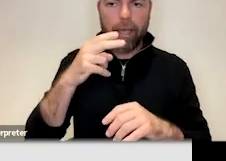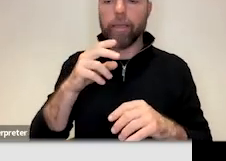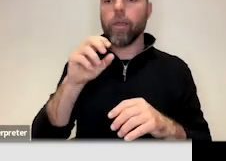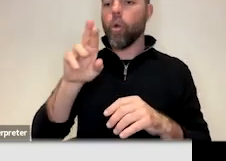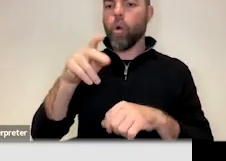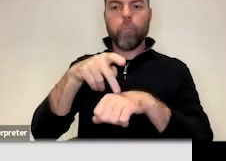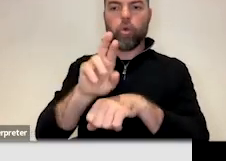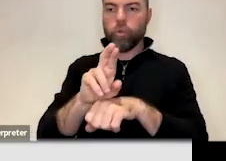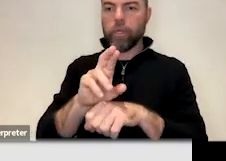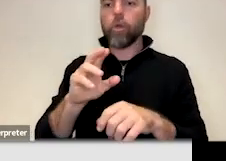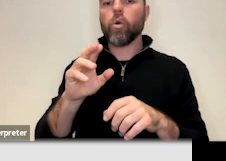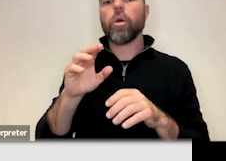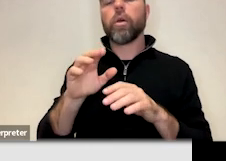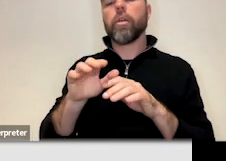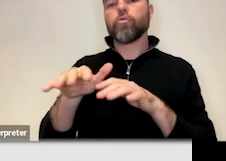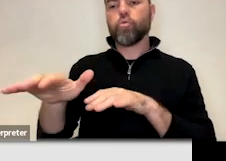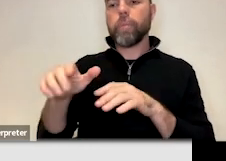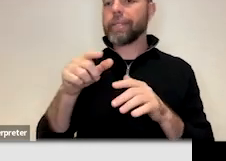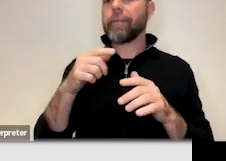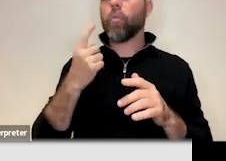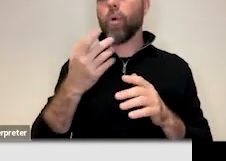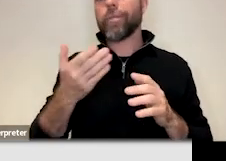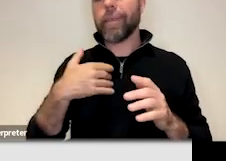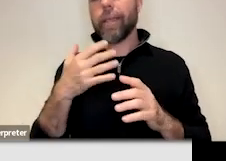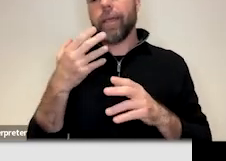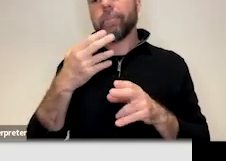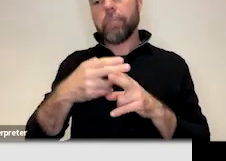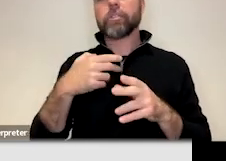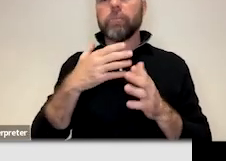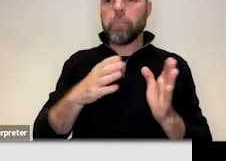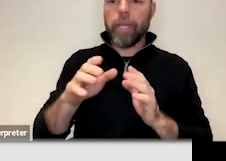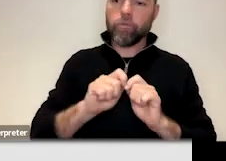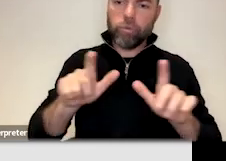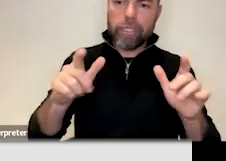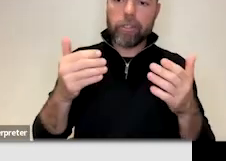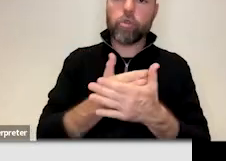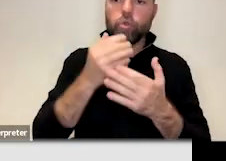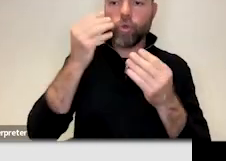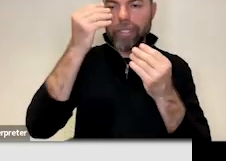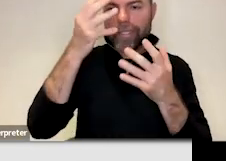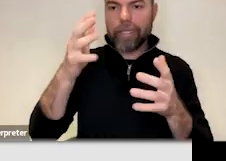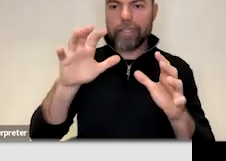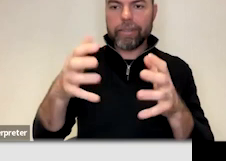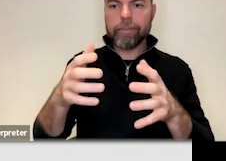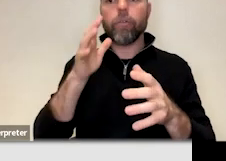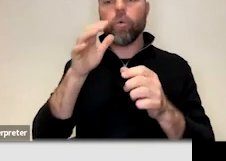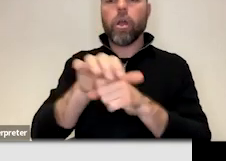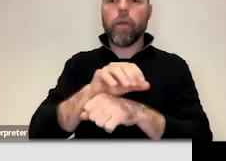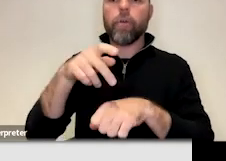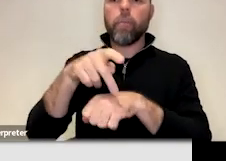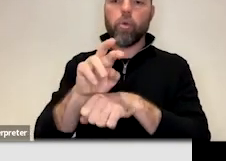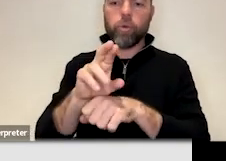Puerto Rico and the Caribbean, although I will say one of the things we plan to release this year is a new data set that will cover Puerto Rico and